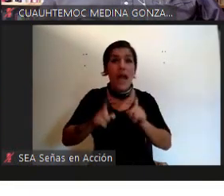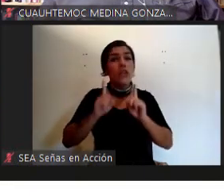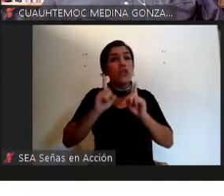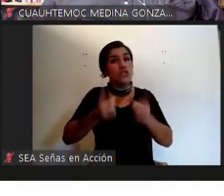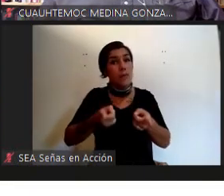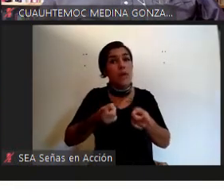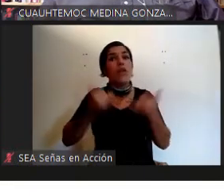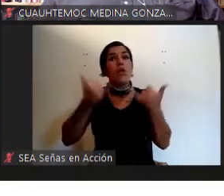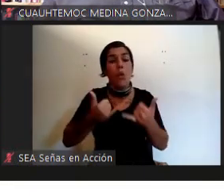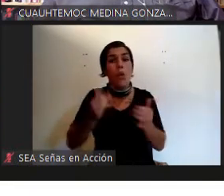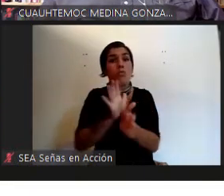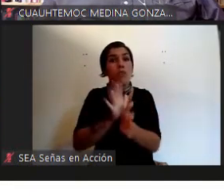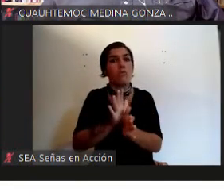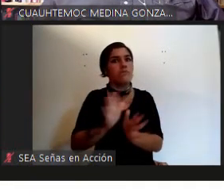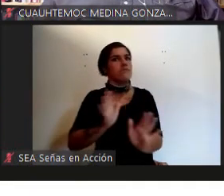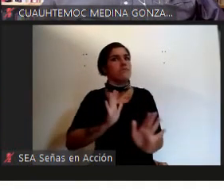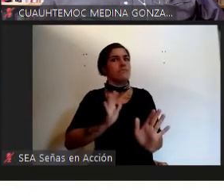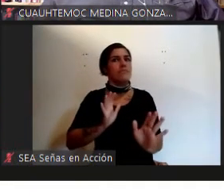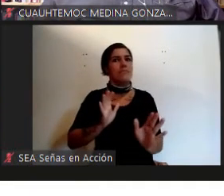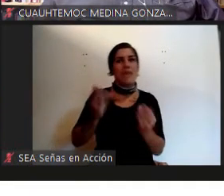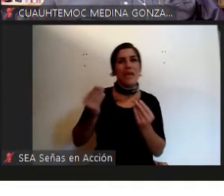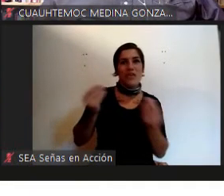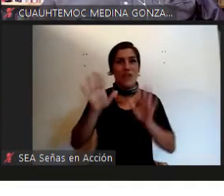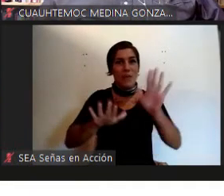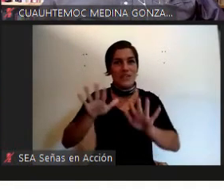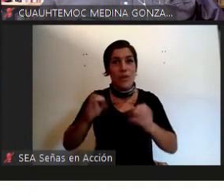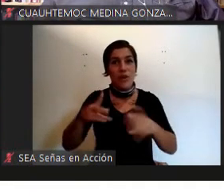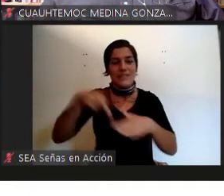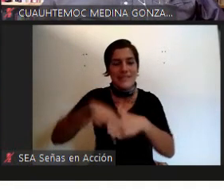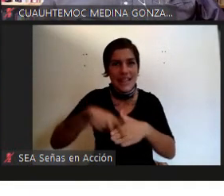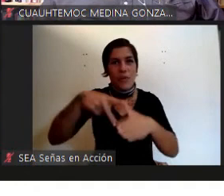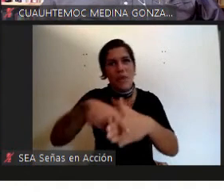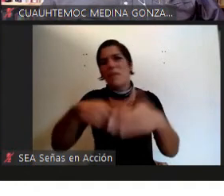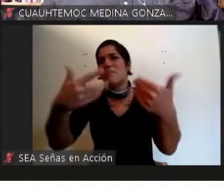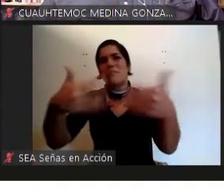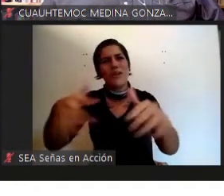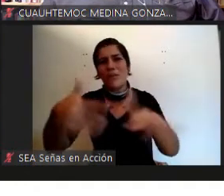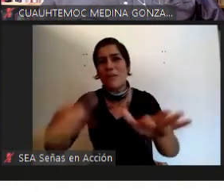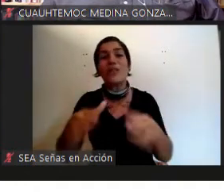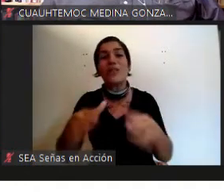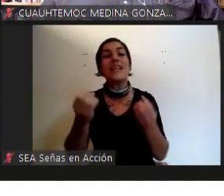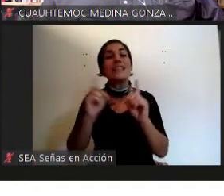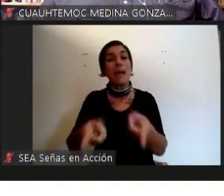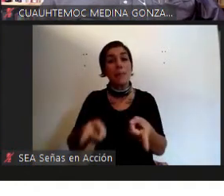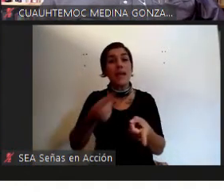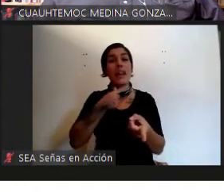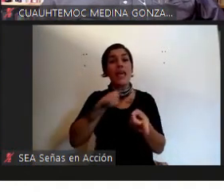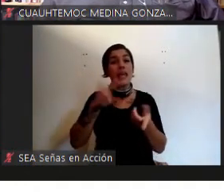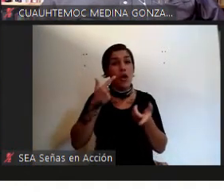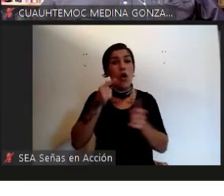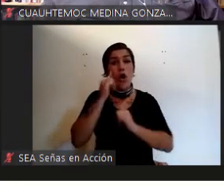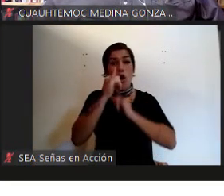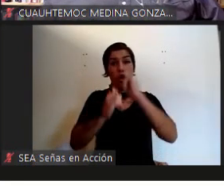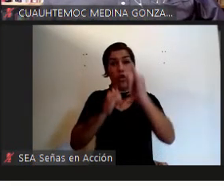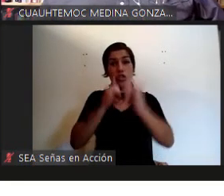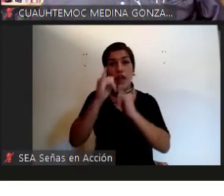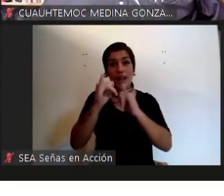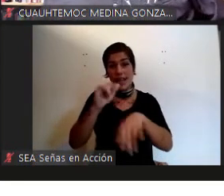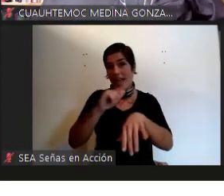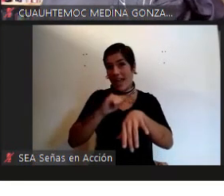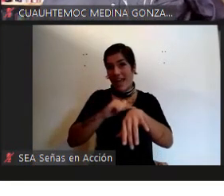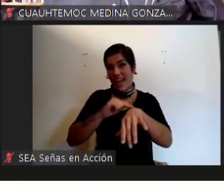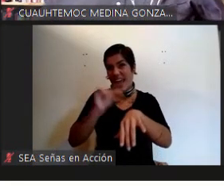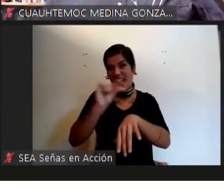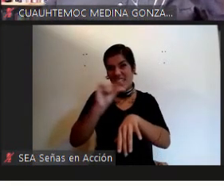because communication got interrupted at some point in time. And I'd like to take advantage of this so as to say that in a